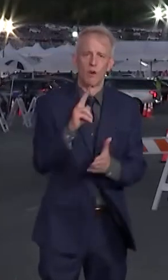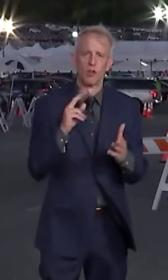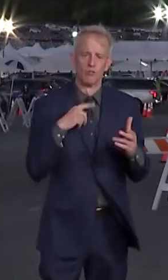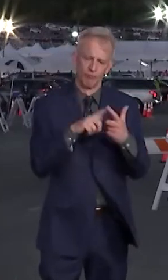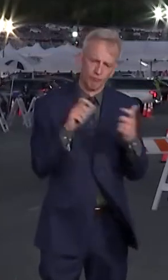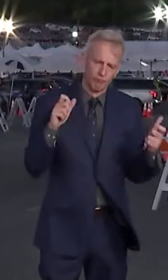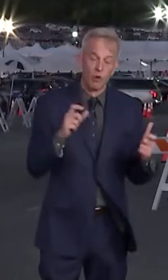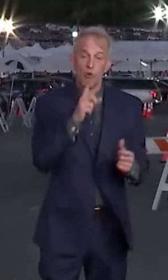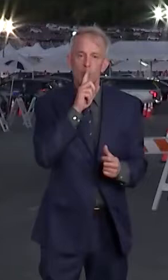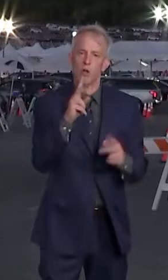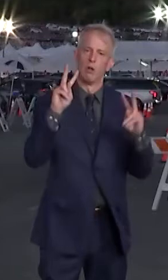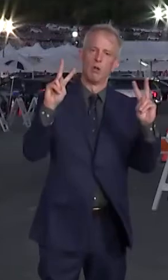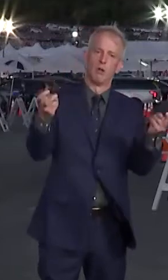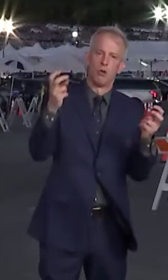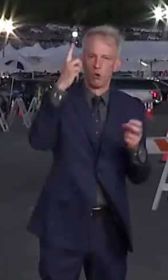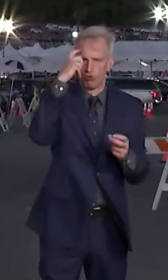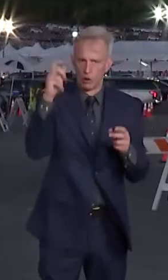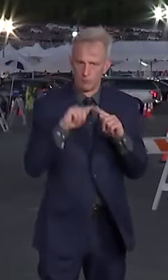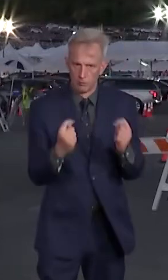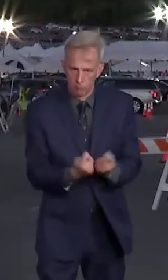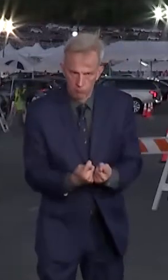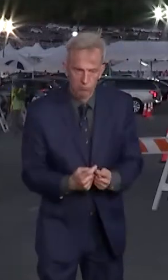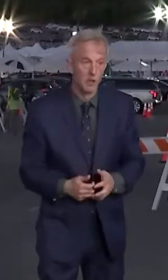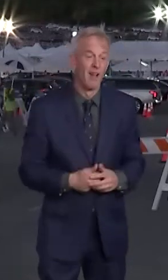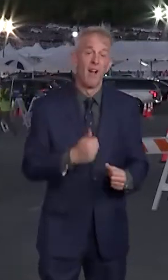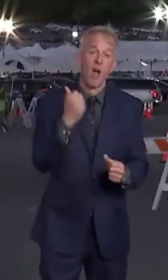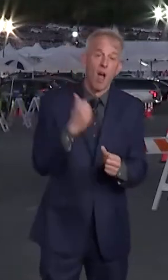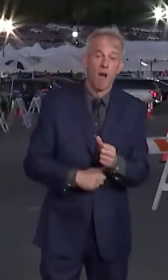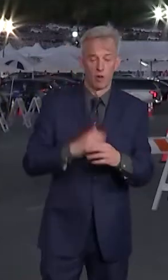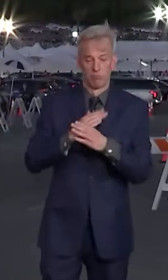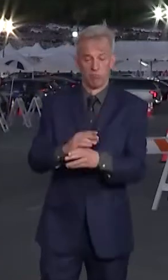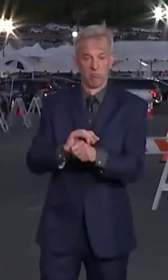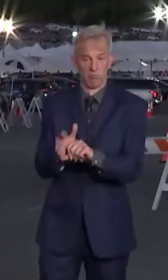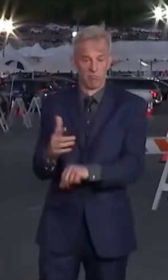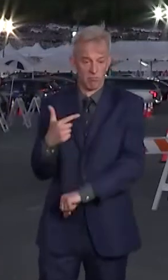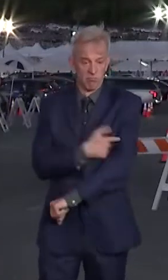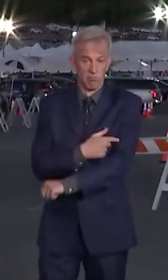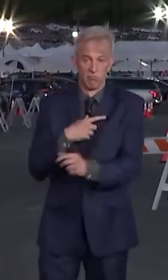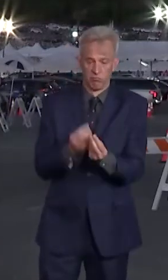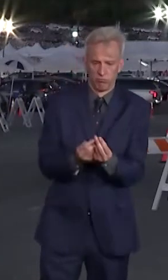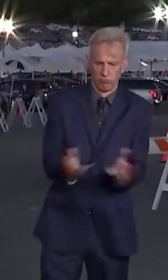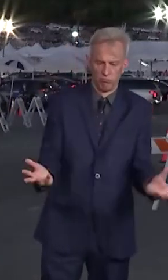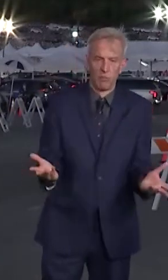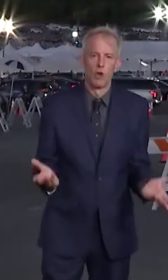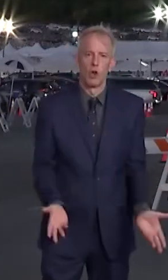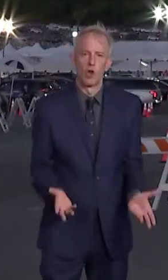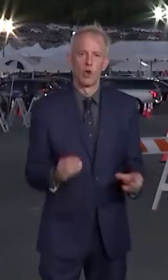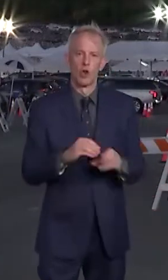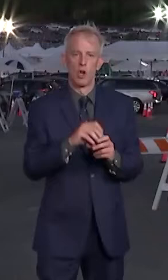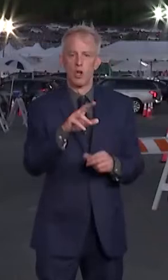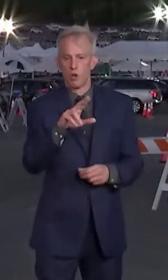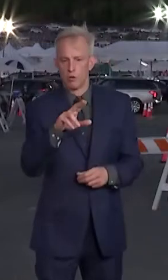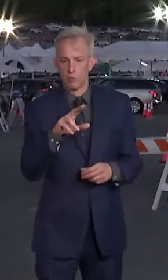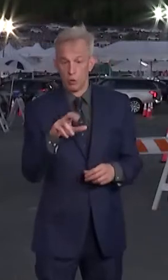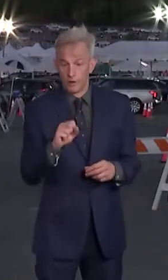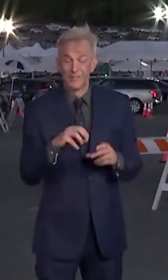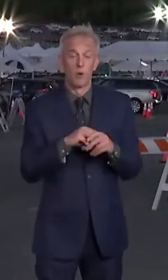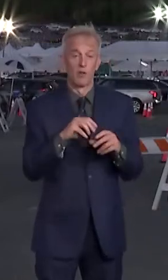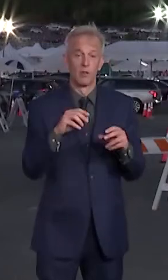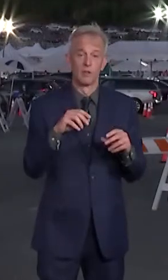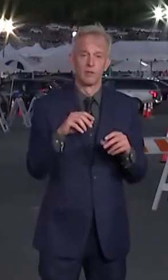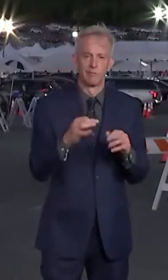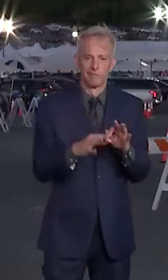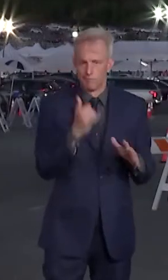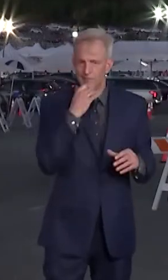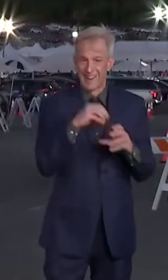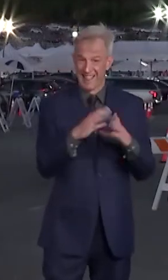team. Every vaccine that we distribute here and in sites across our city and throughout our county is the beginning of